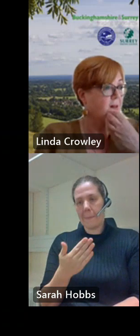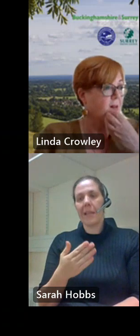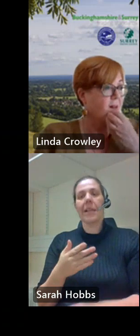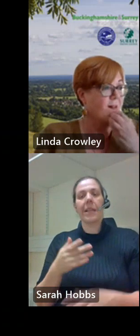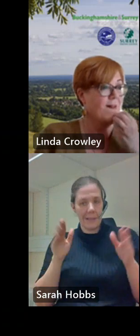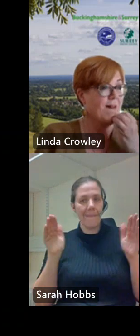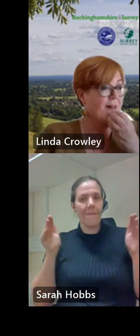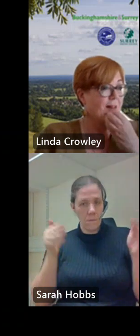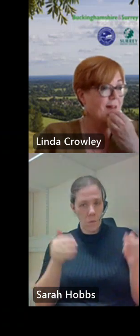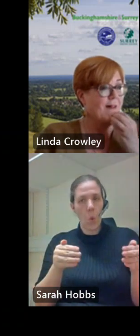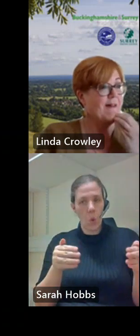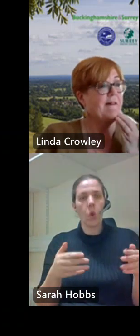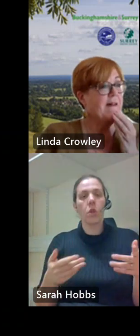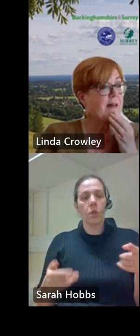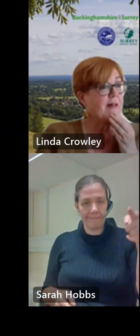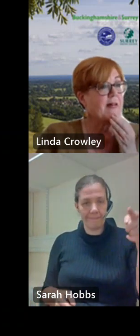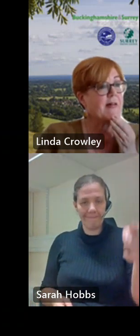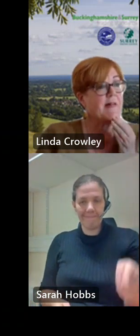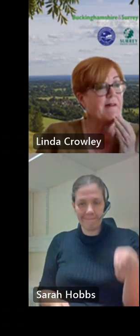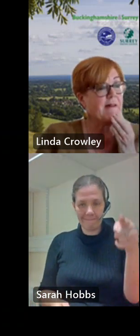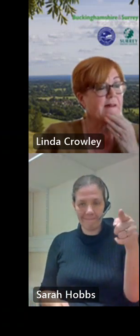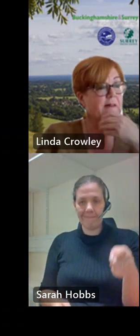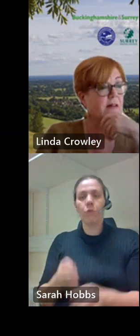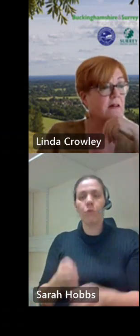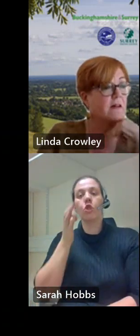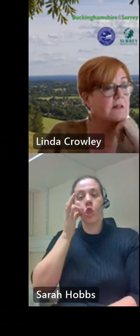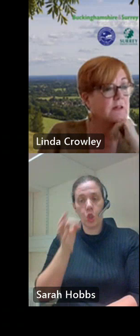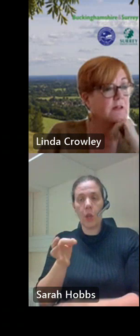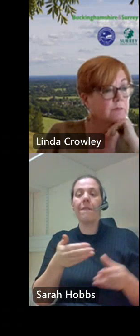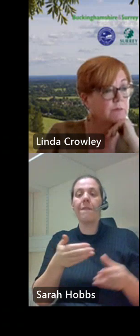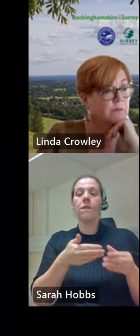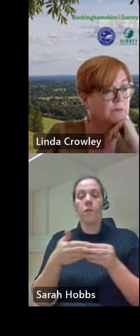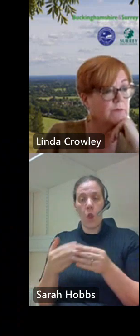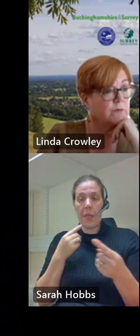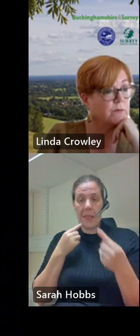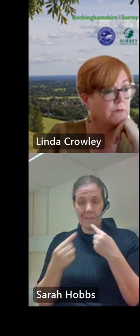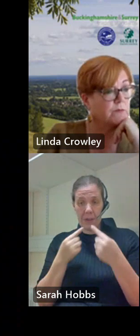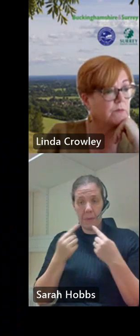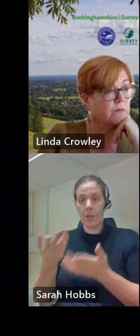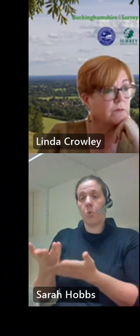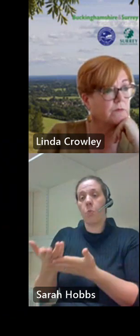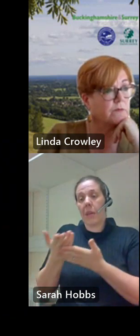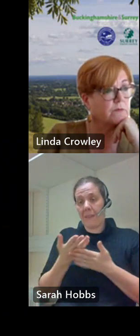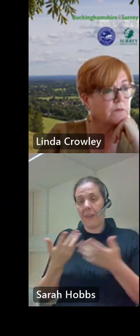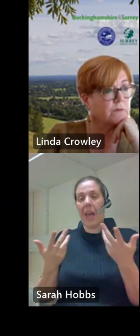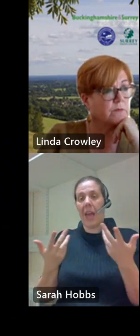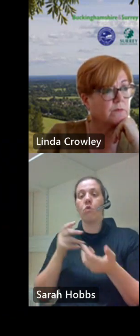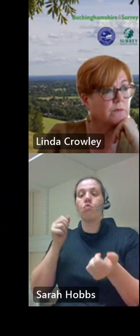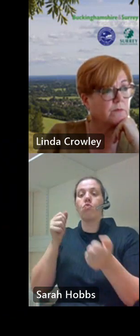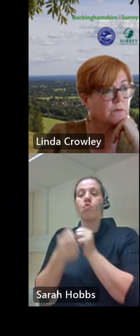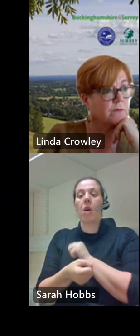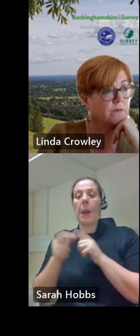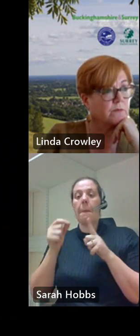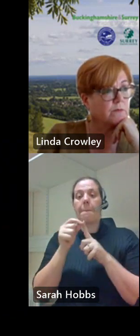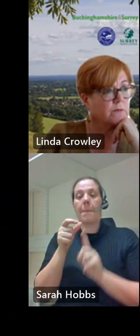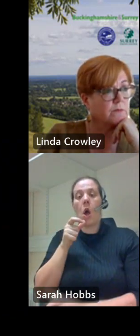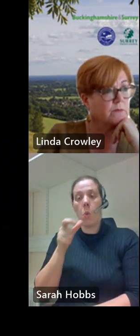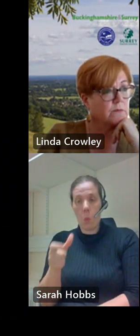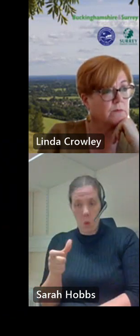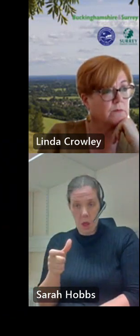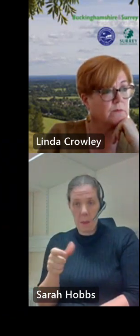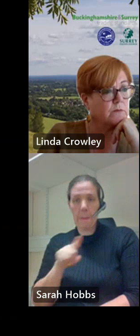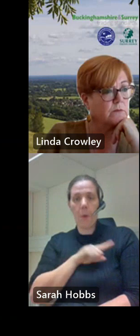attention. And I suggest that you follow the guidance that we're going to give you shortly about changing your passwords, because they